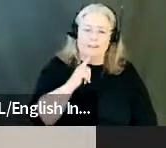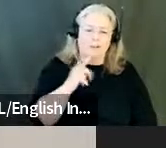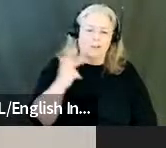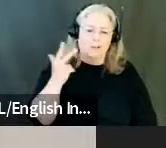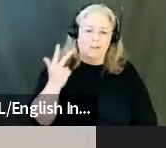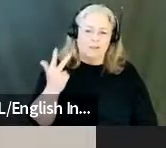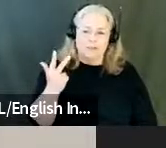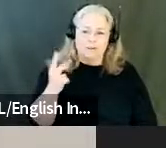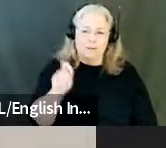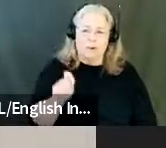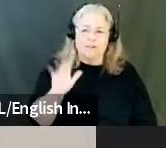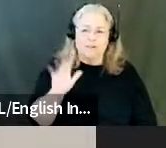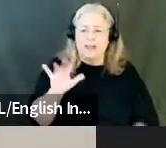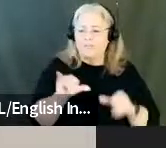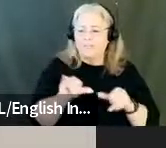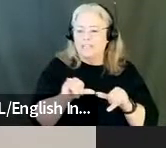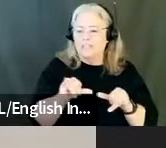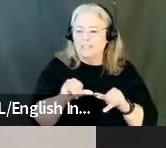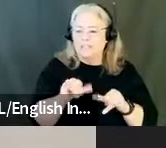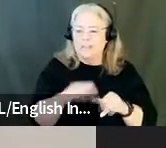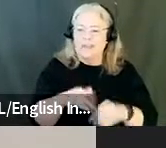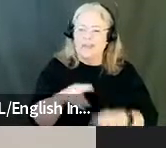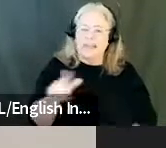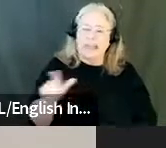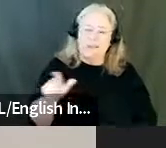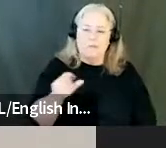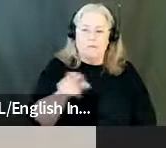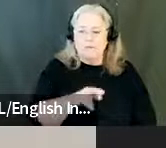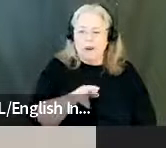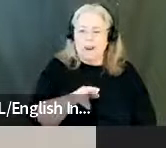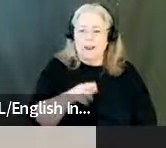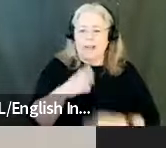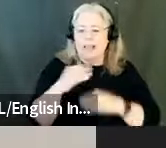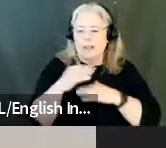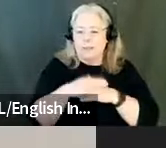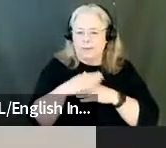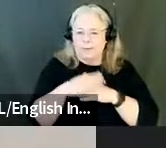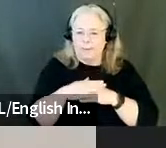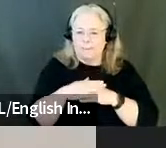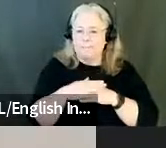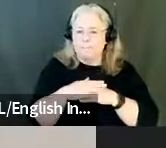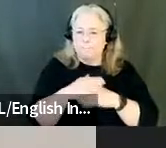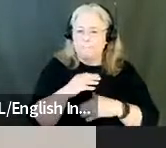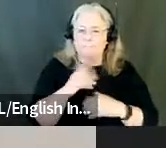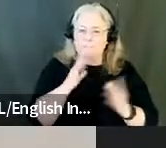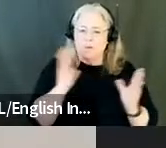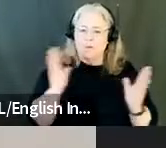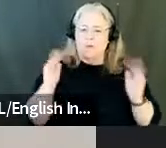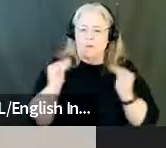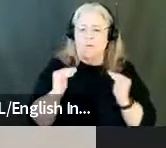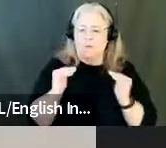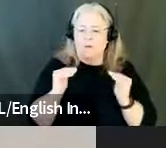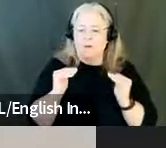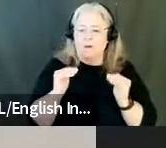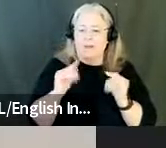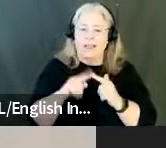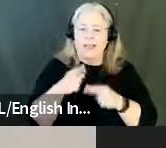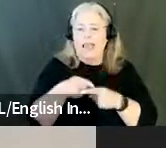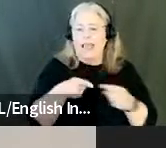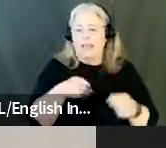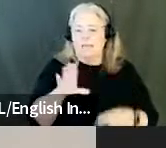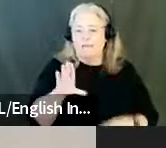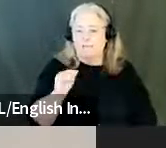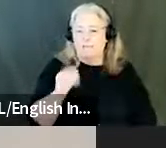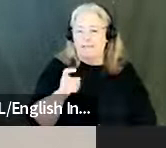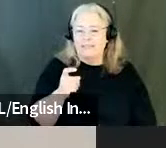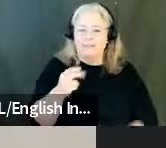3.5 inches on the left and the right, and then on the top, and then fold this over, making kind of like a half a box, and